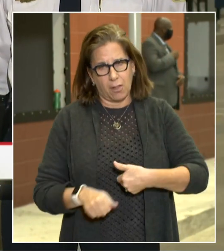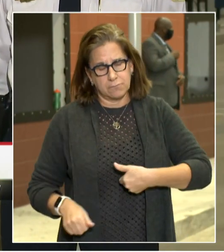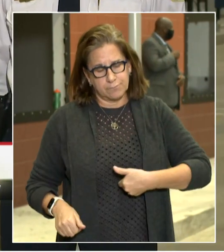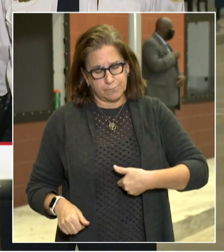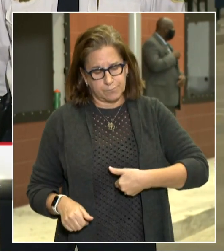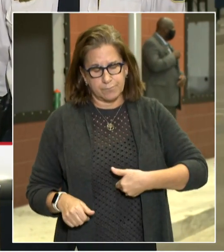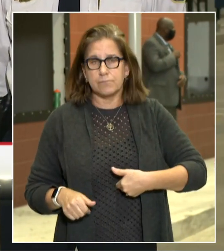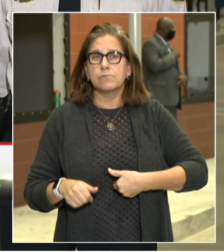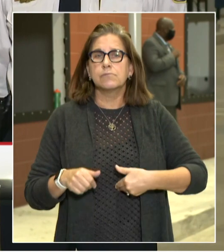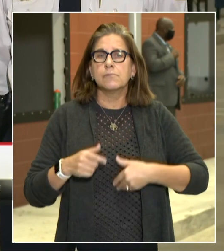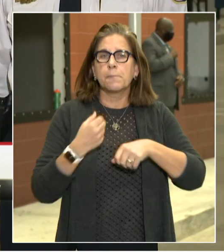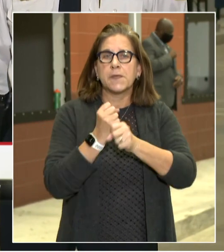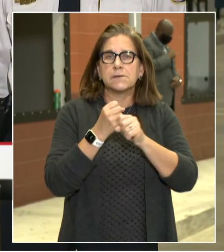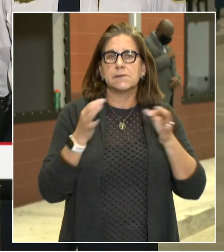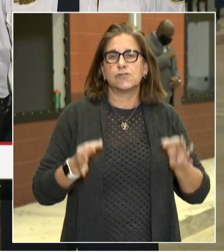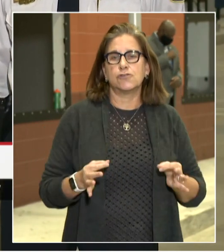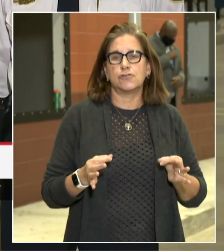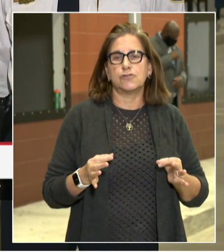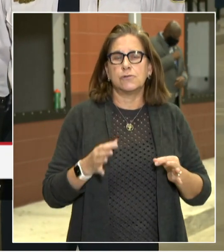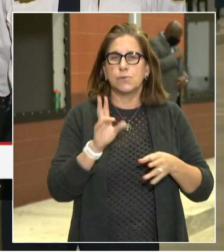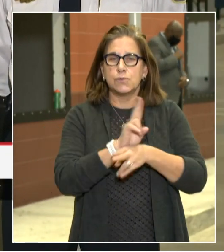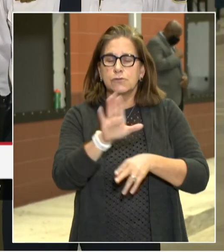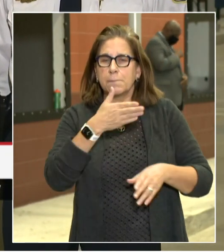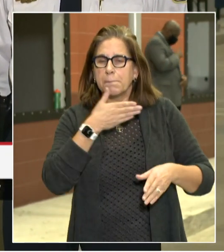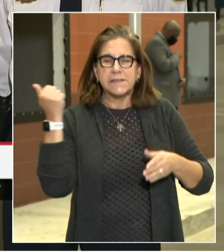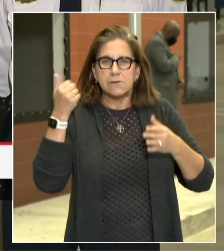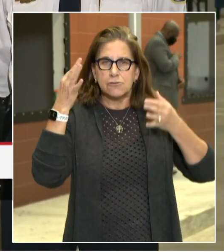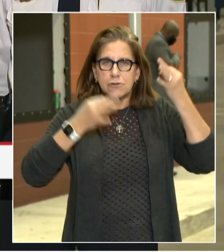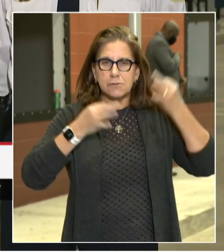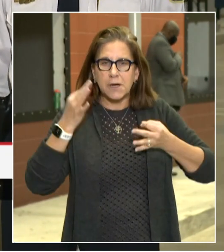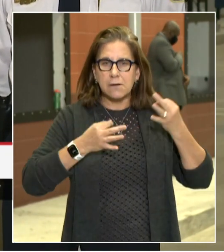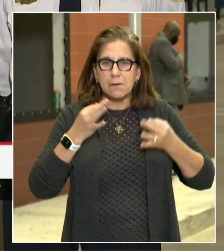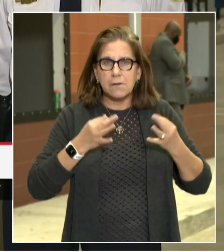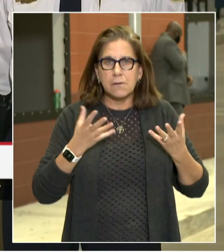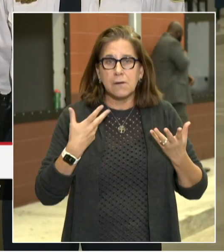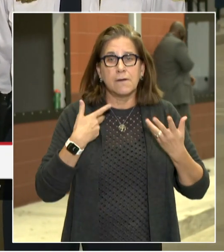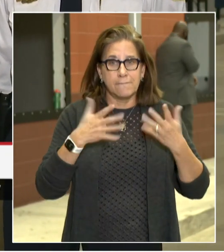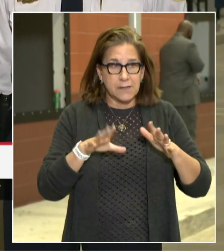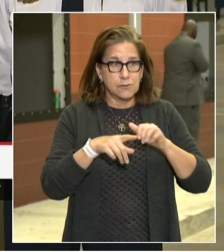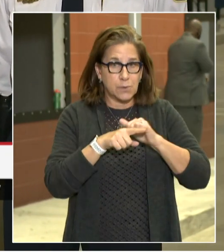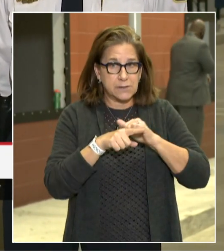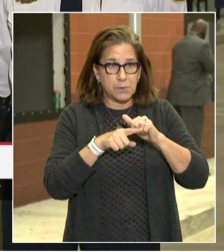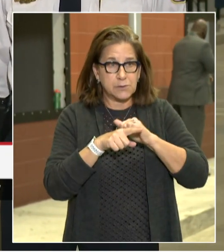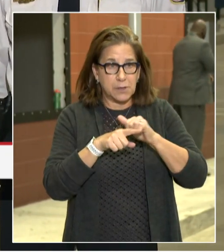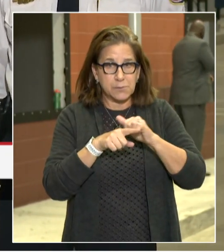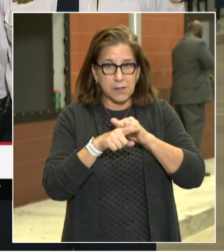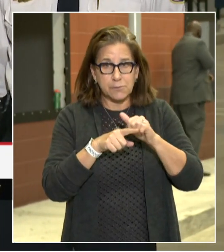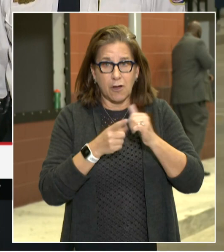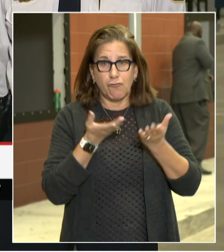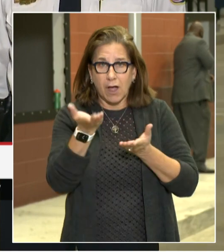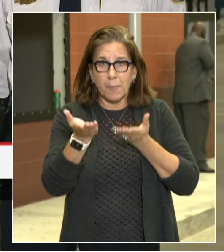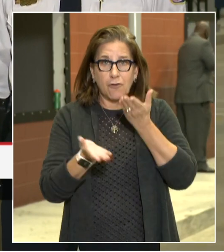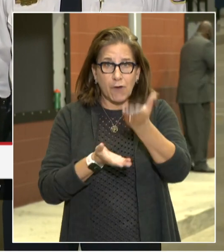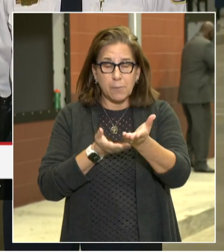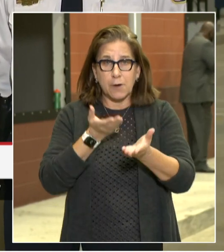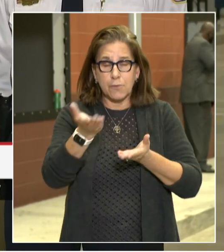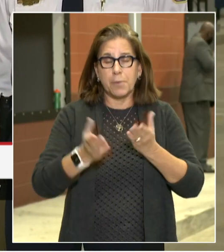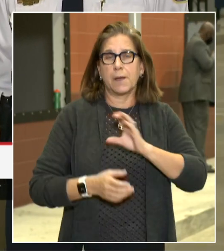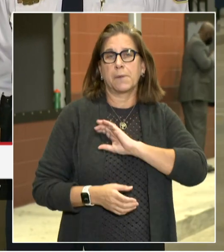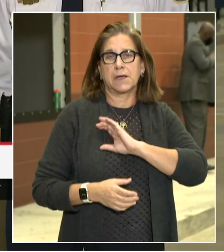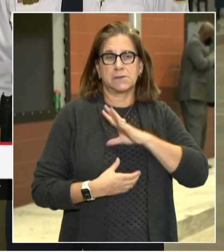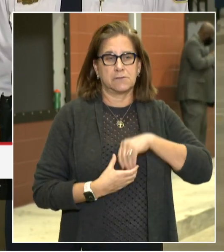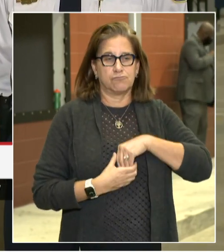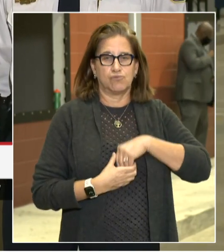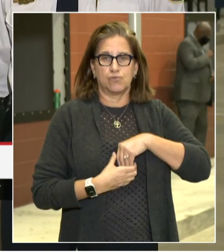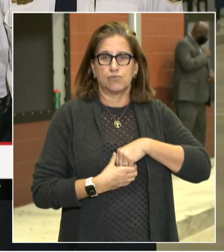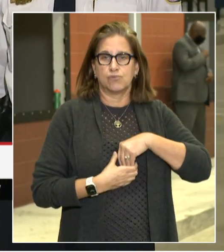every skill that they've learned in every situation so that they go home safely and that we protect the community, and that's important.